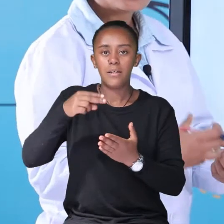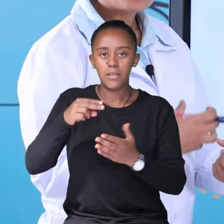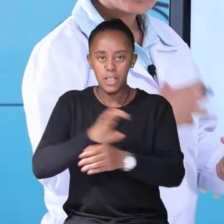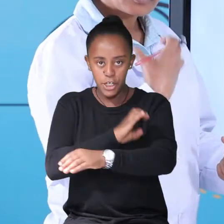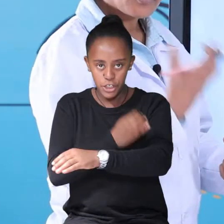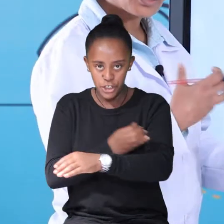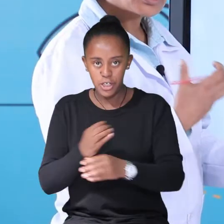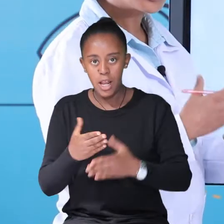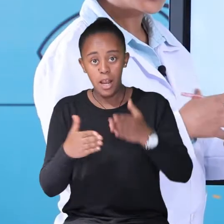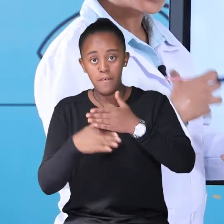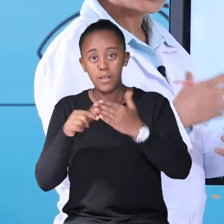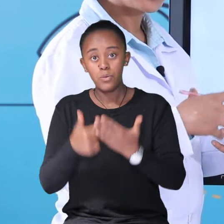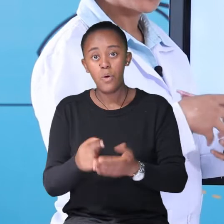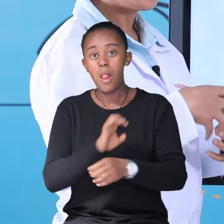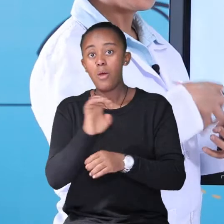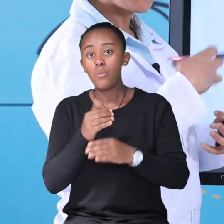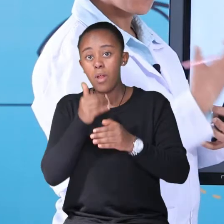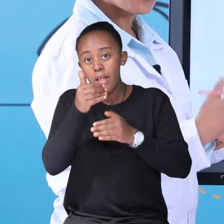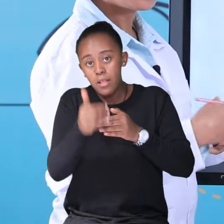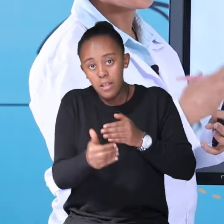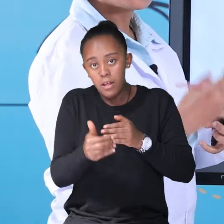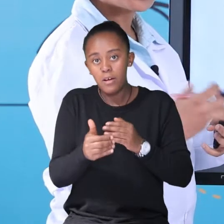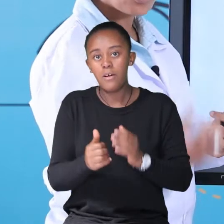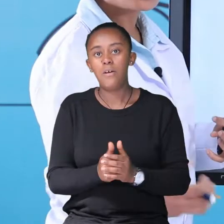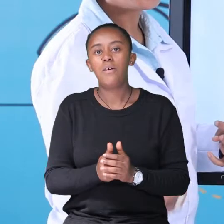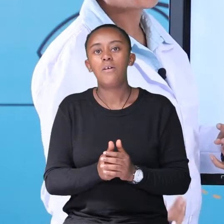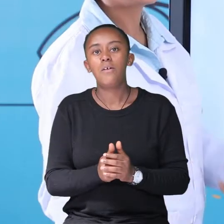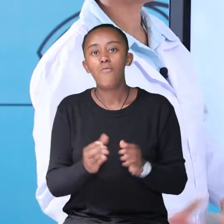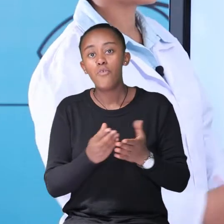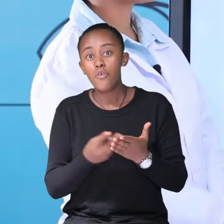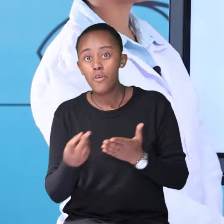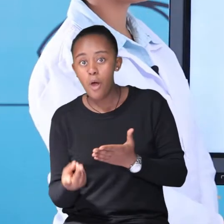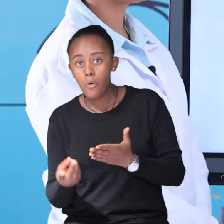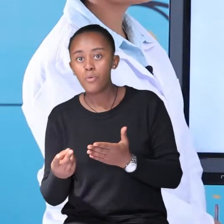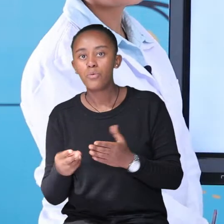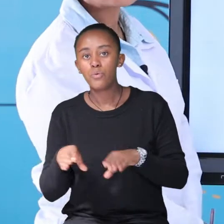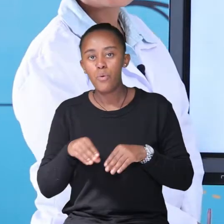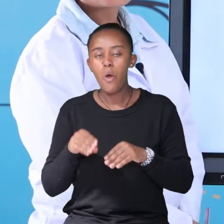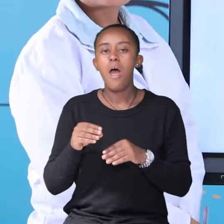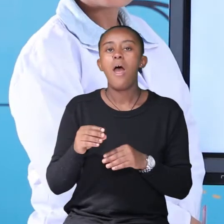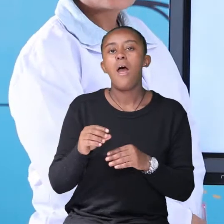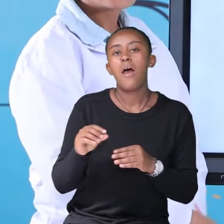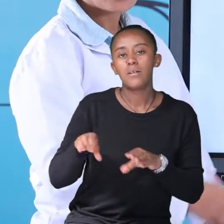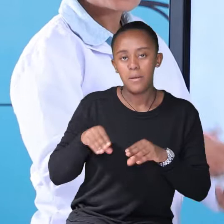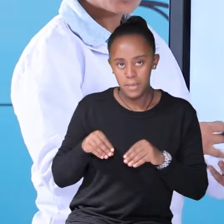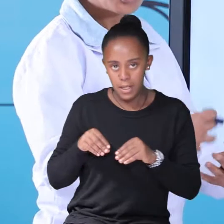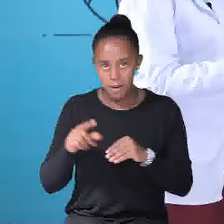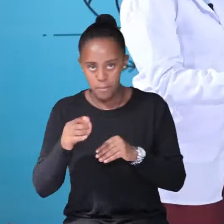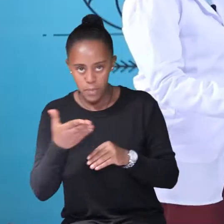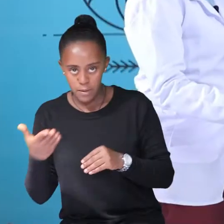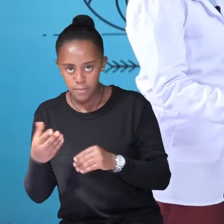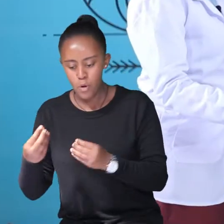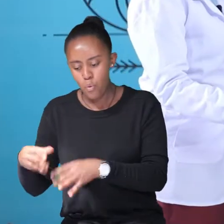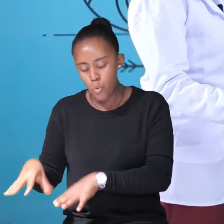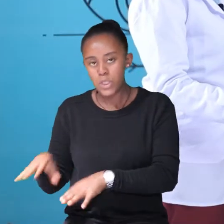these electrons later on fall down to acceptor pigment, and at this time they will